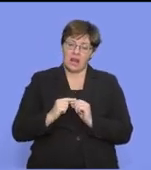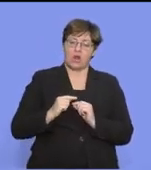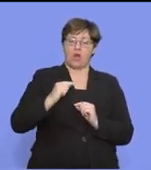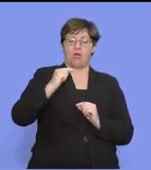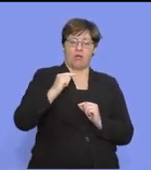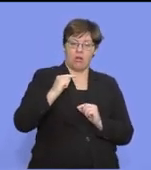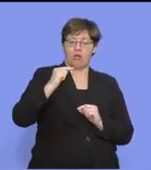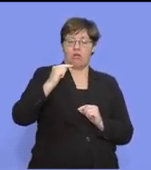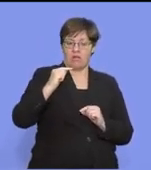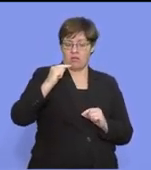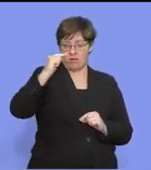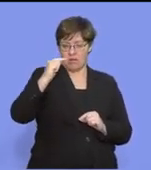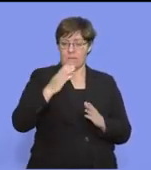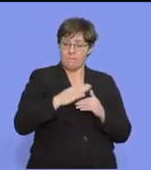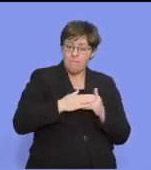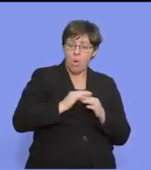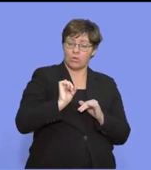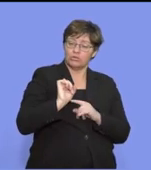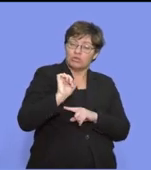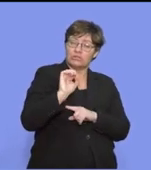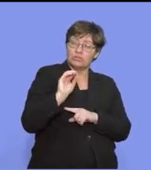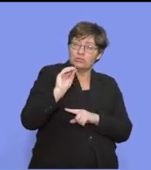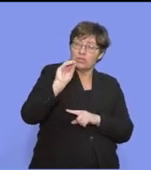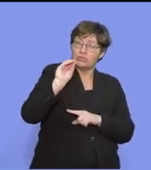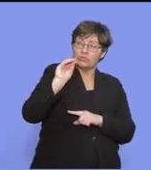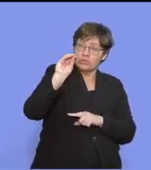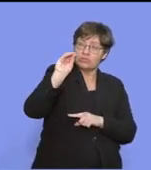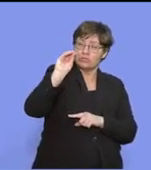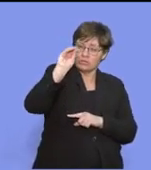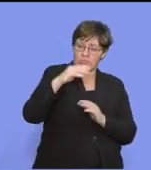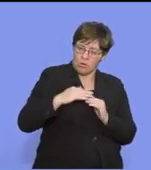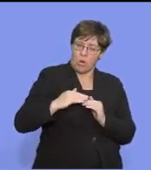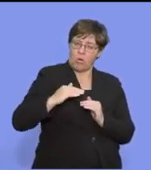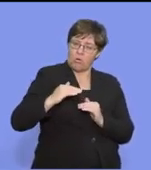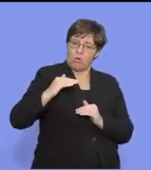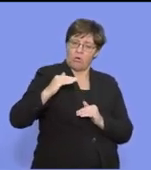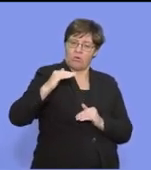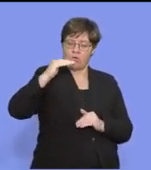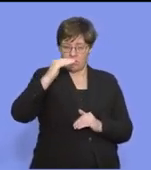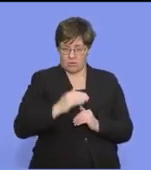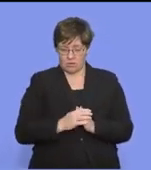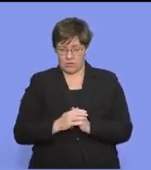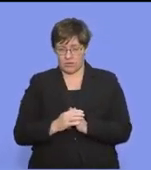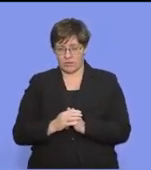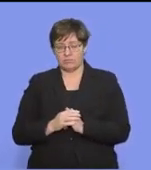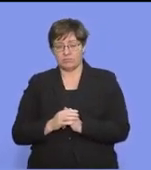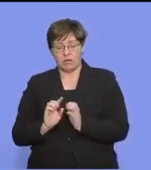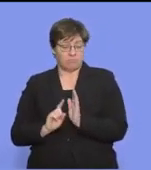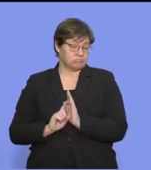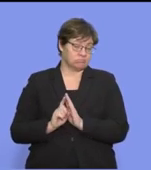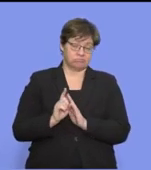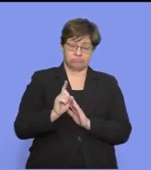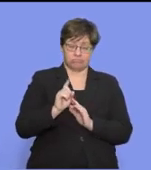elongate. And the more they stretched, the longer the neck became. And when the neck became